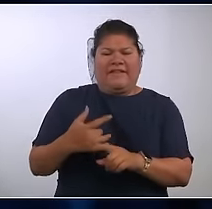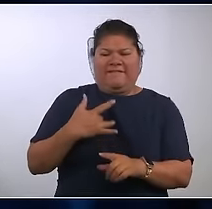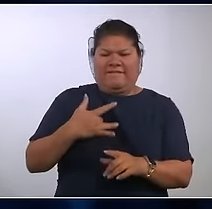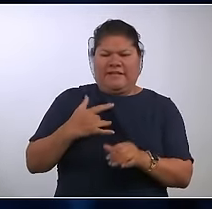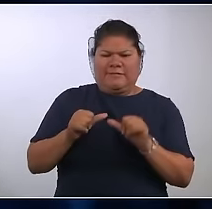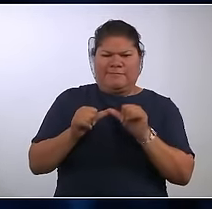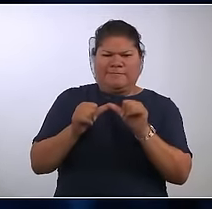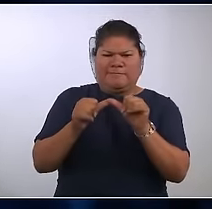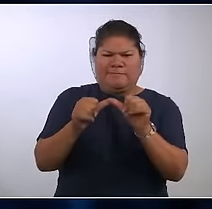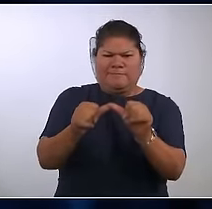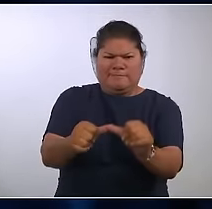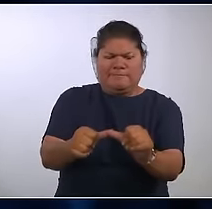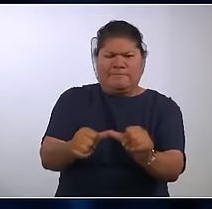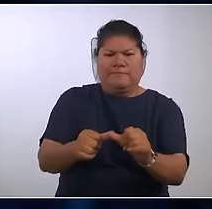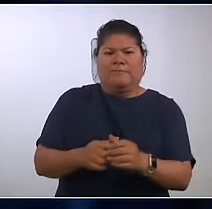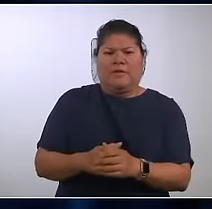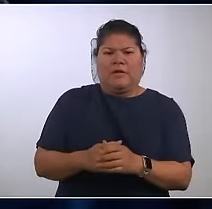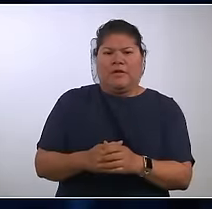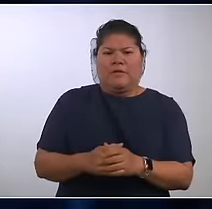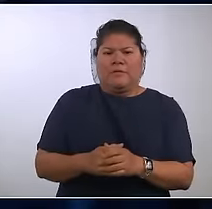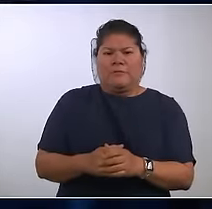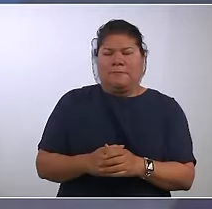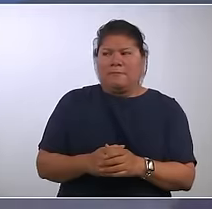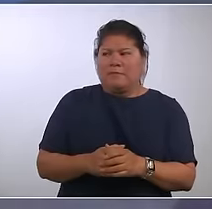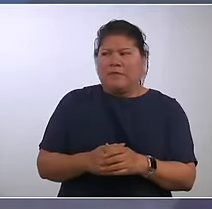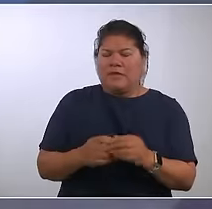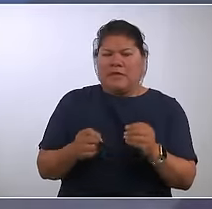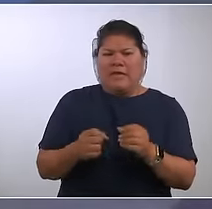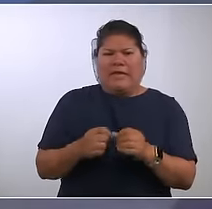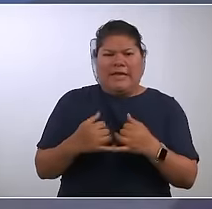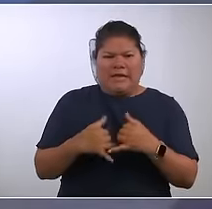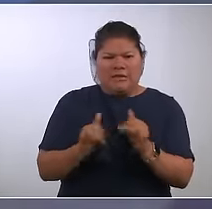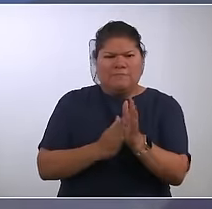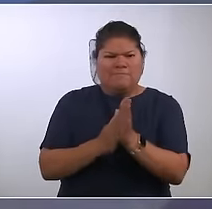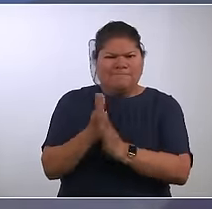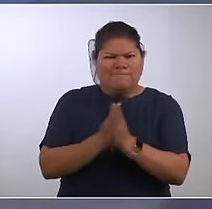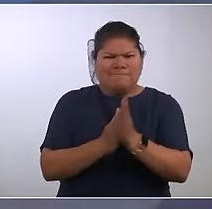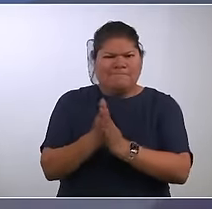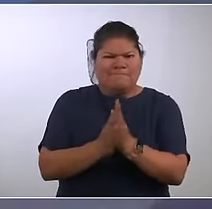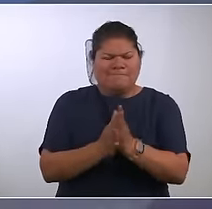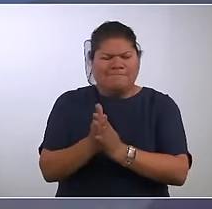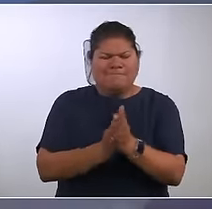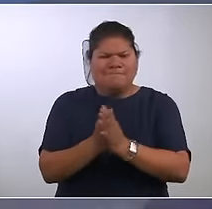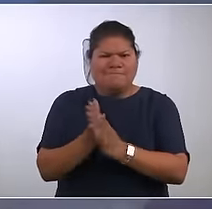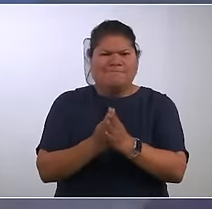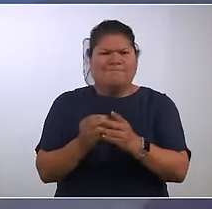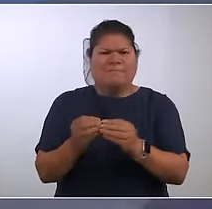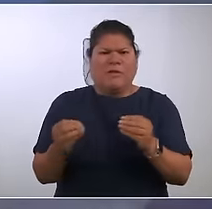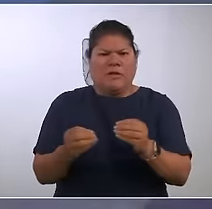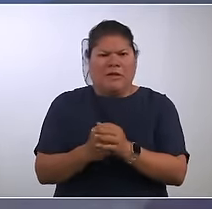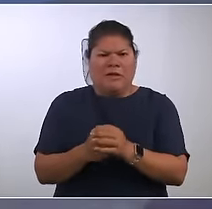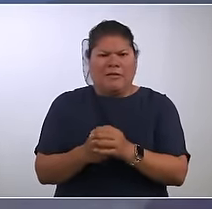This feeling has not diminished. Al contrario, sigue en crecimiento. On the contrary, it grows.